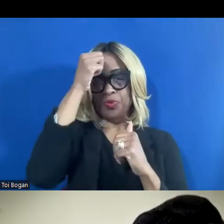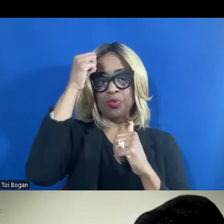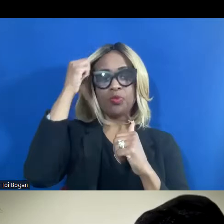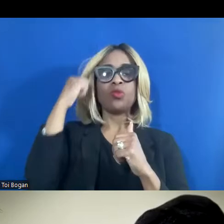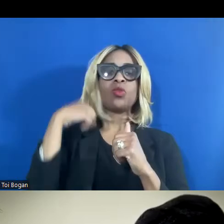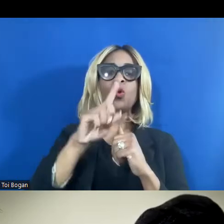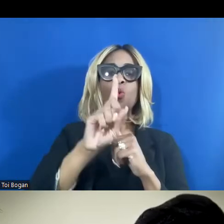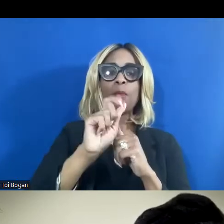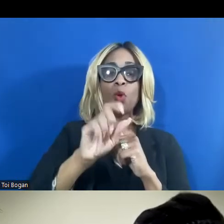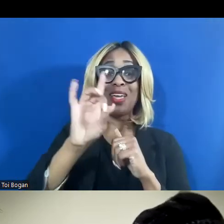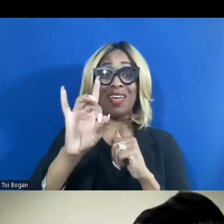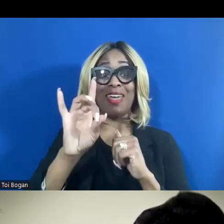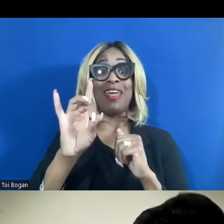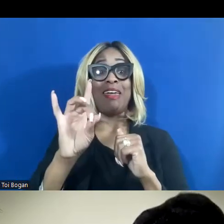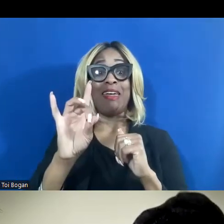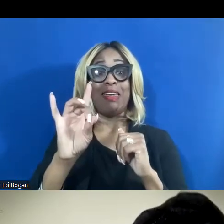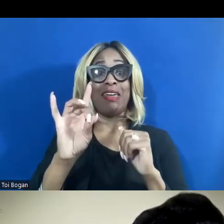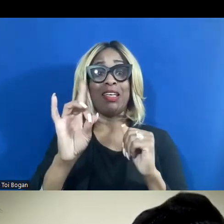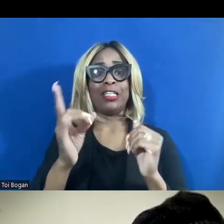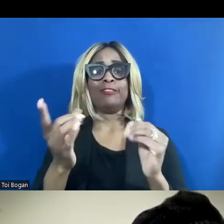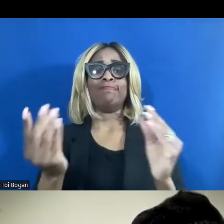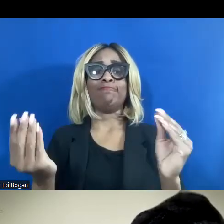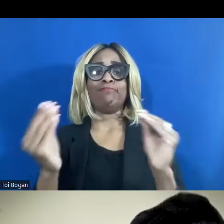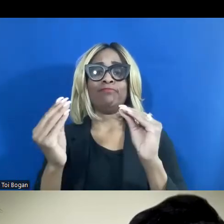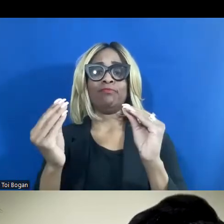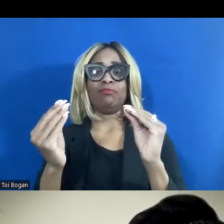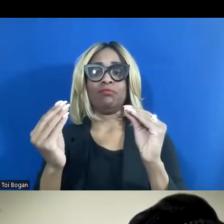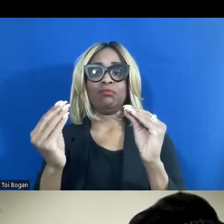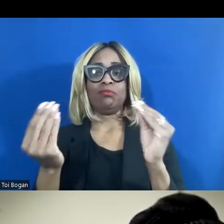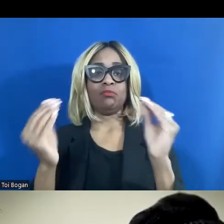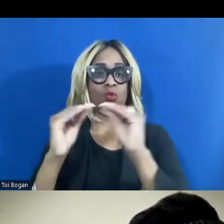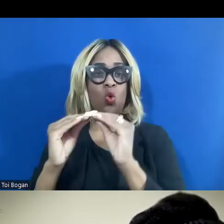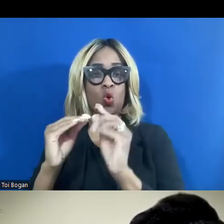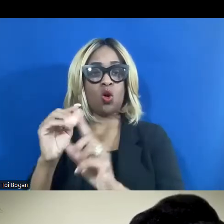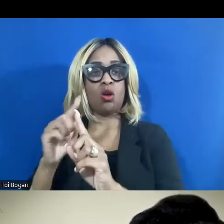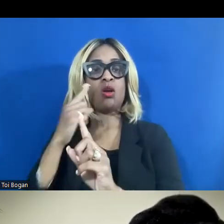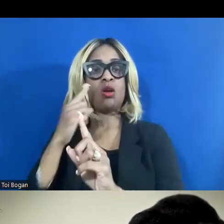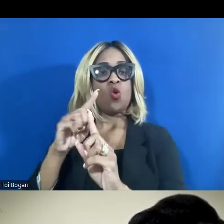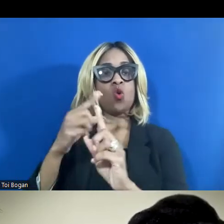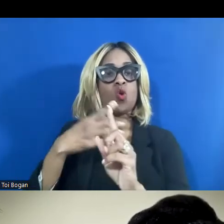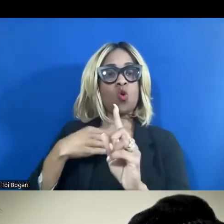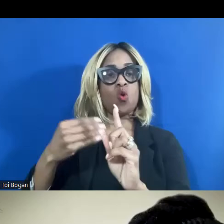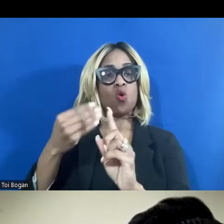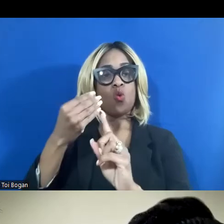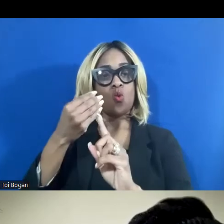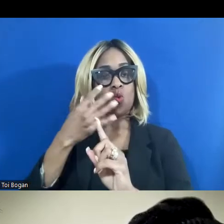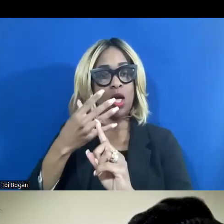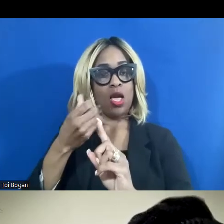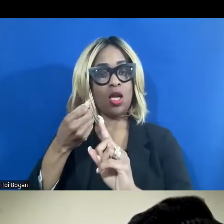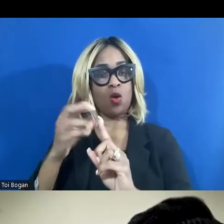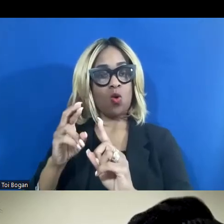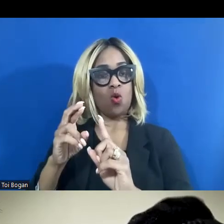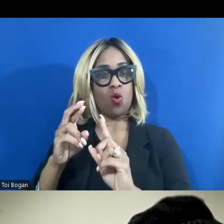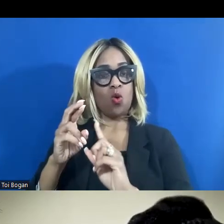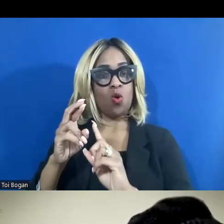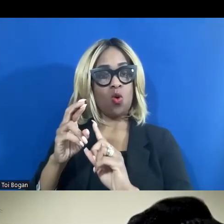1.8 times increase in the rate of American Indian or Native American birthing persons in